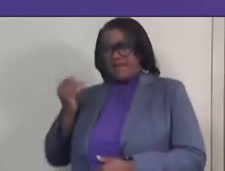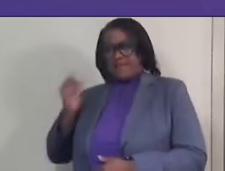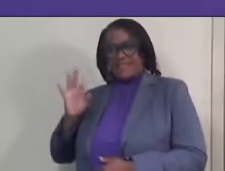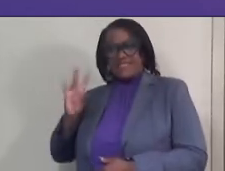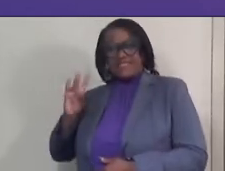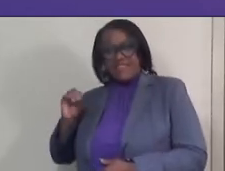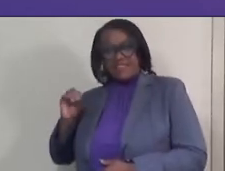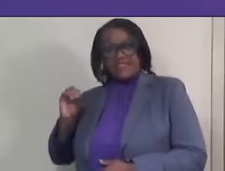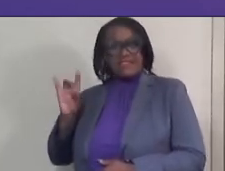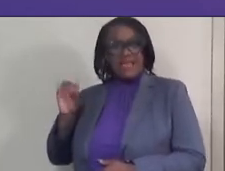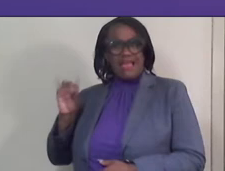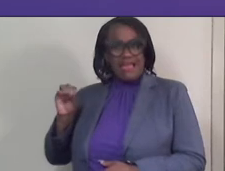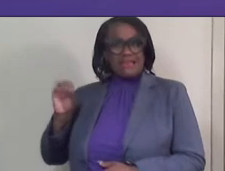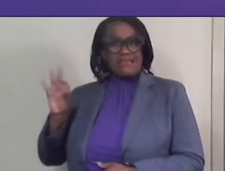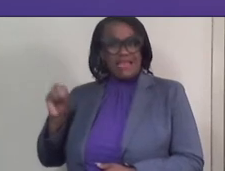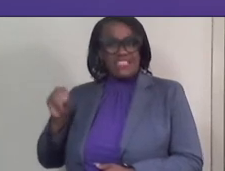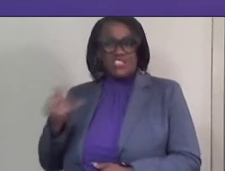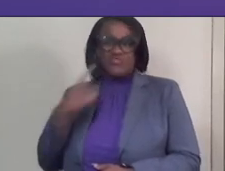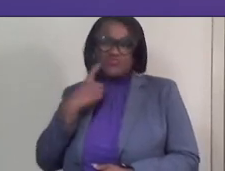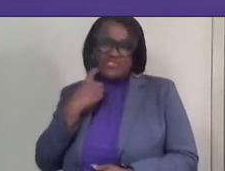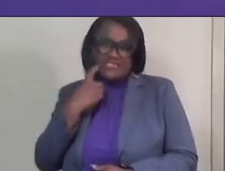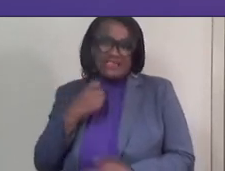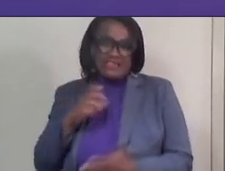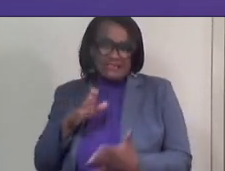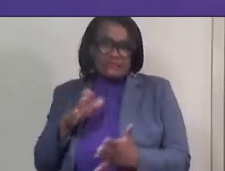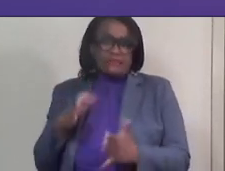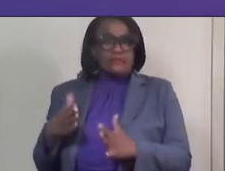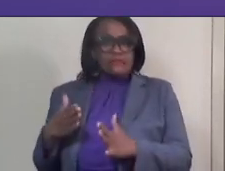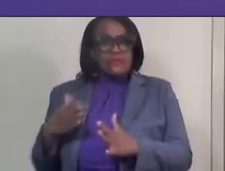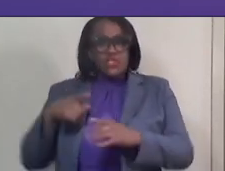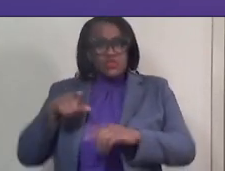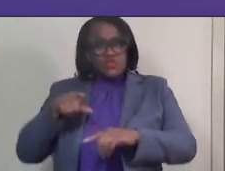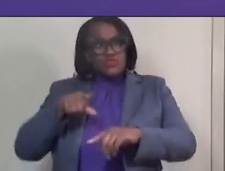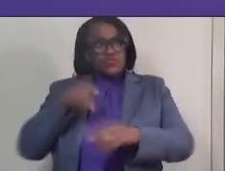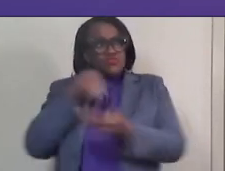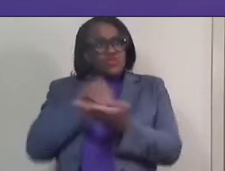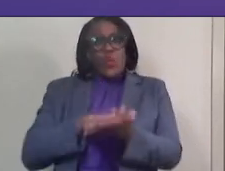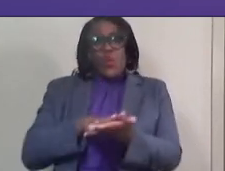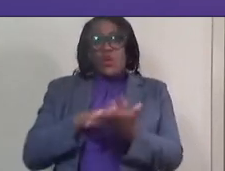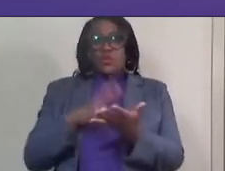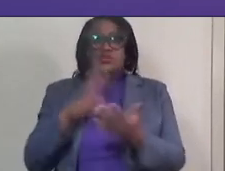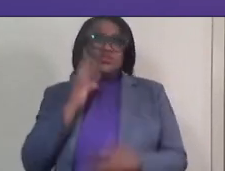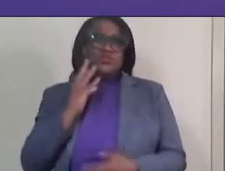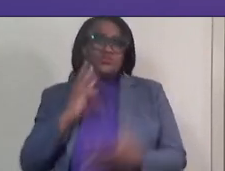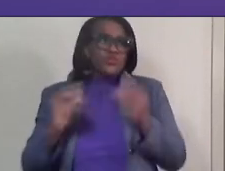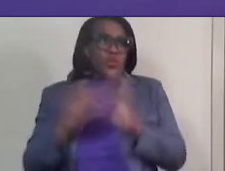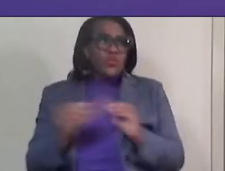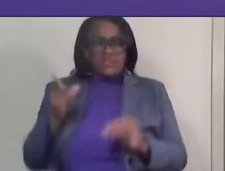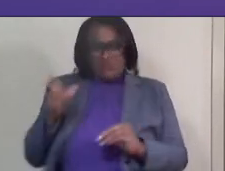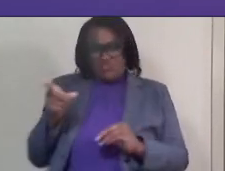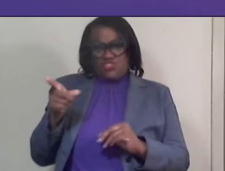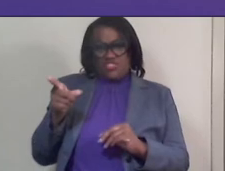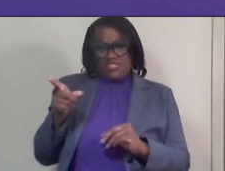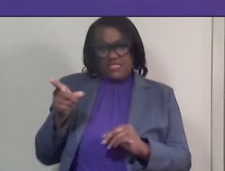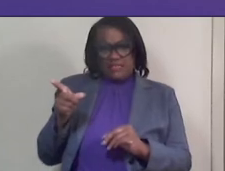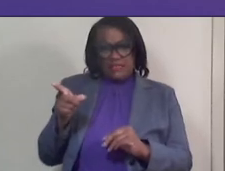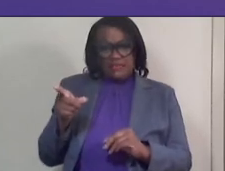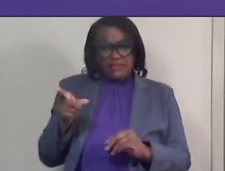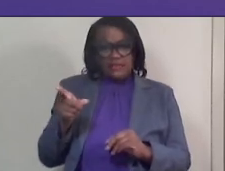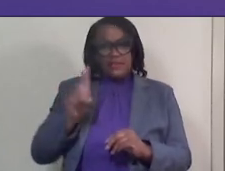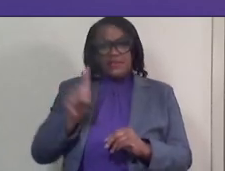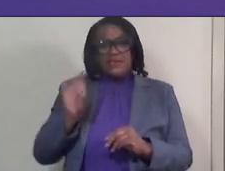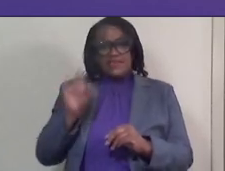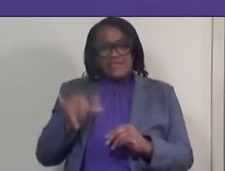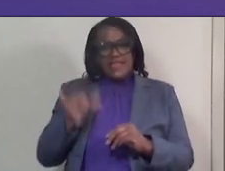her transition to record the stories. She did it in a way that was just